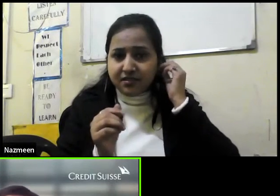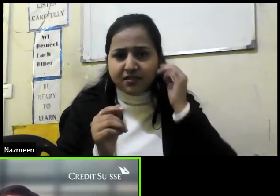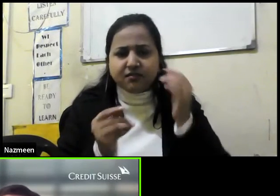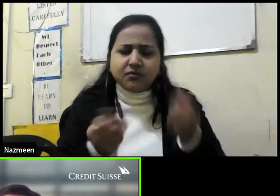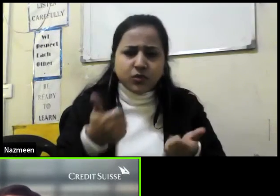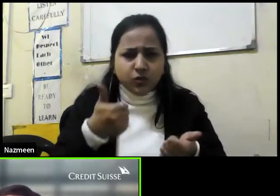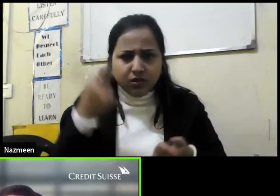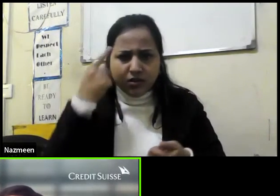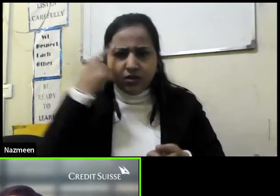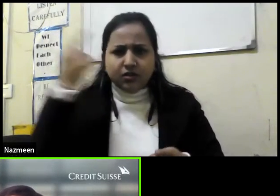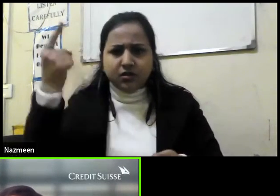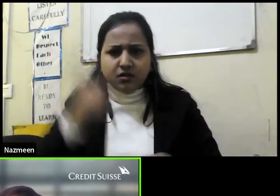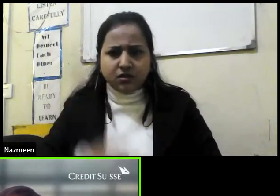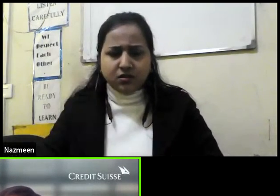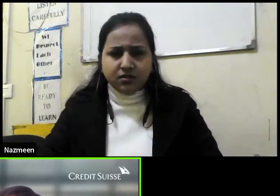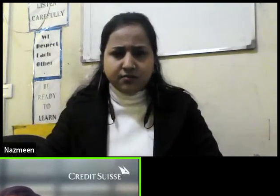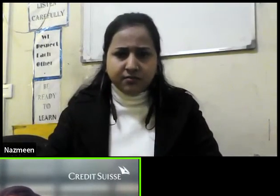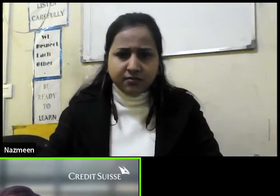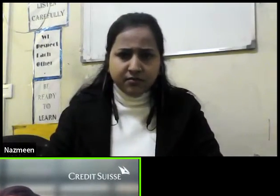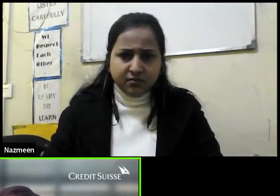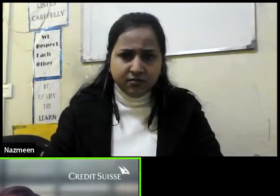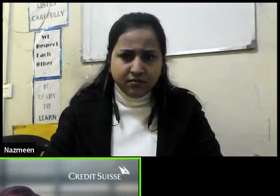I think the other piece is,